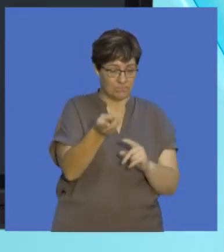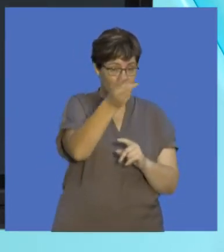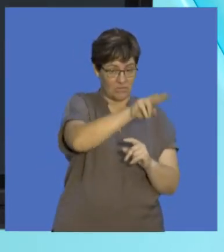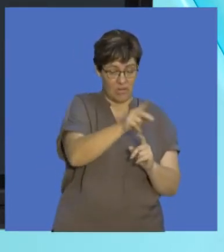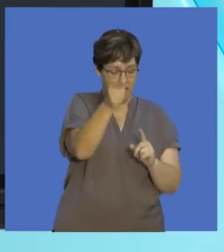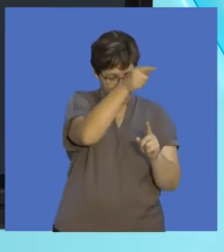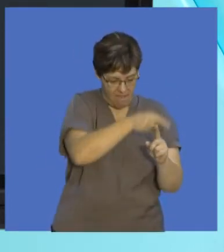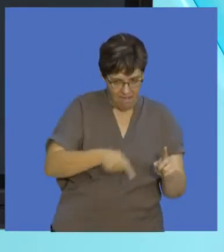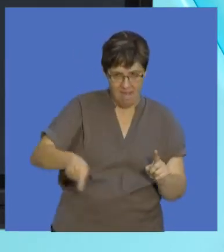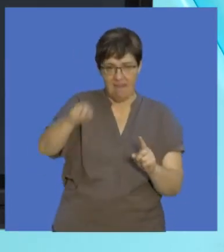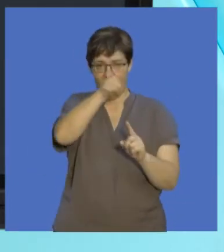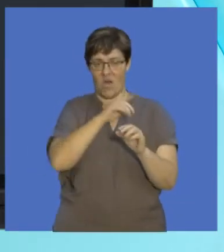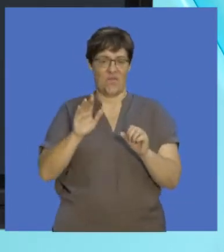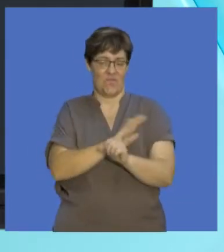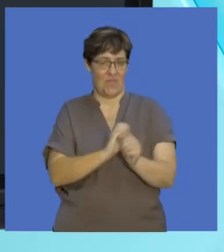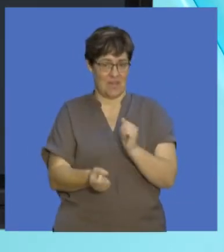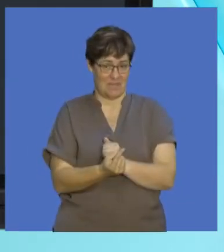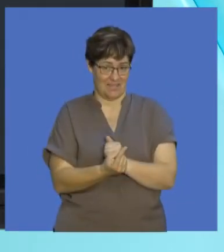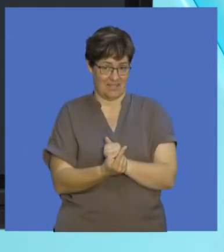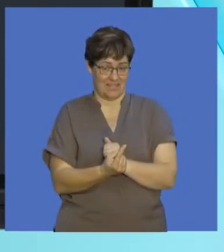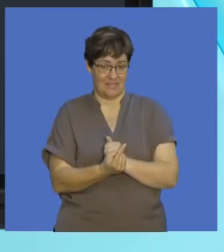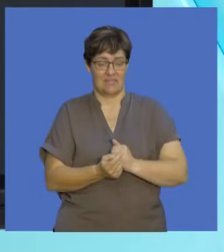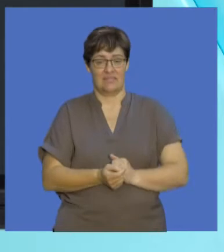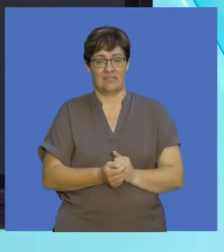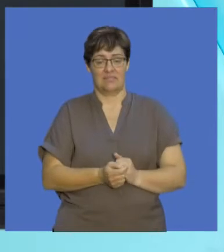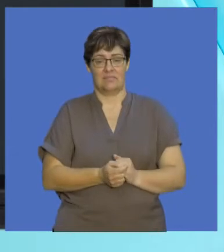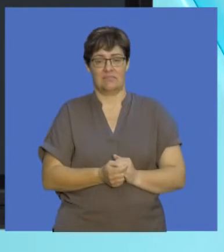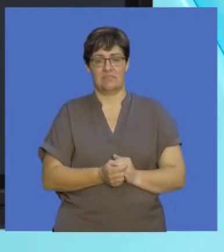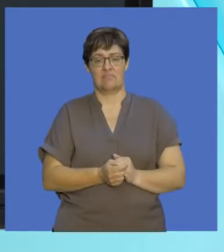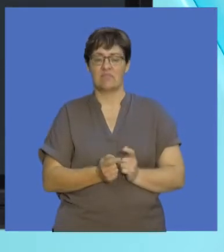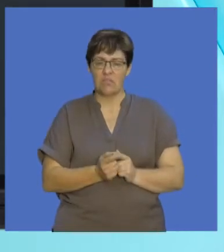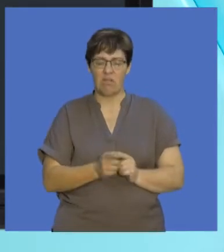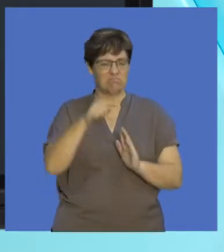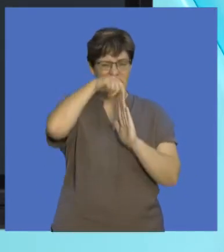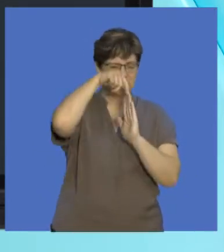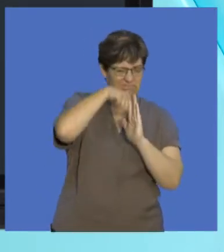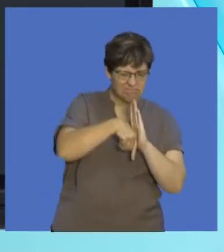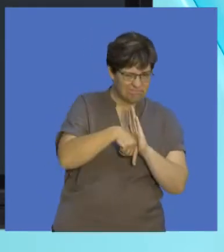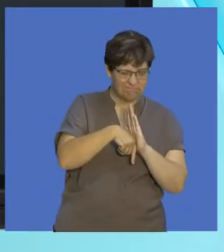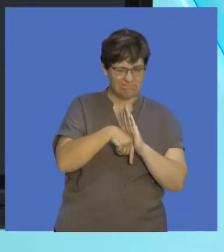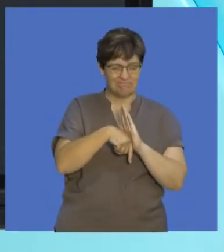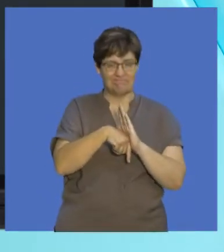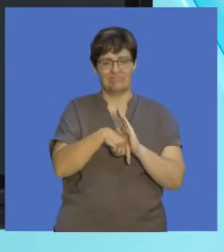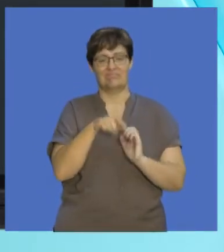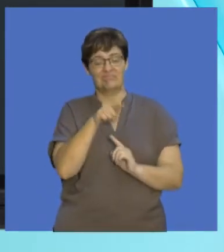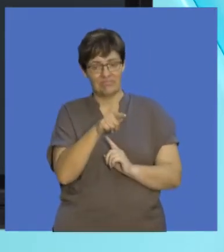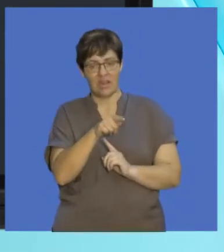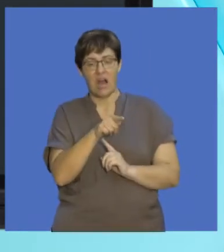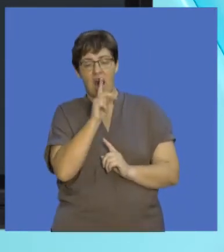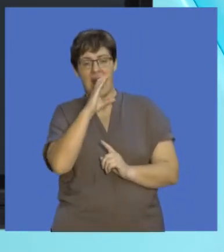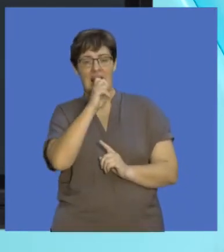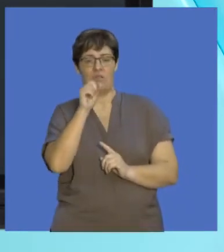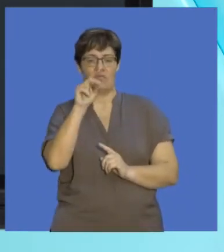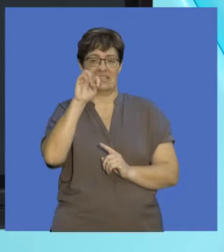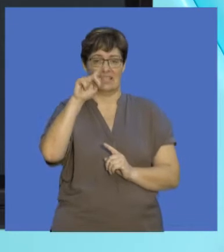place throughout the circuit. So our discussion on, the bolts and nuts or the detail around the idea of